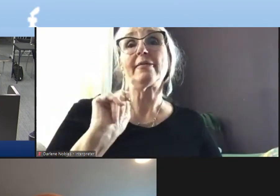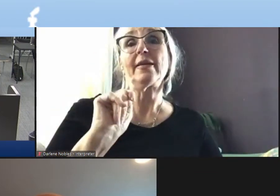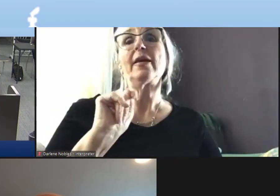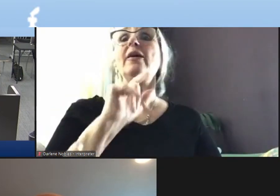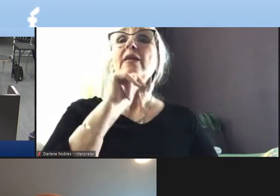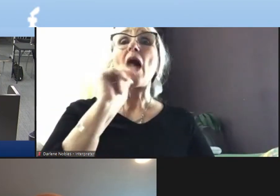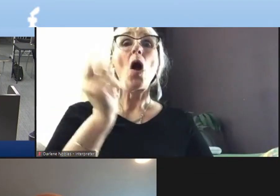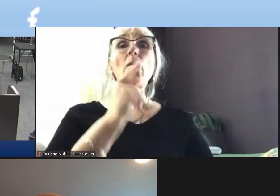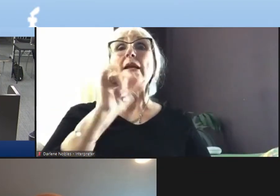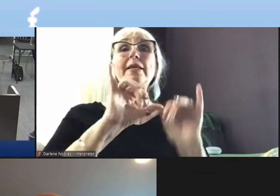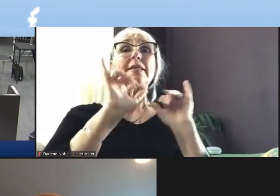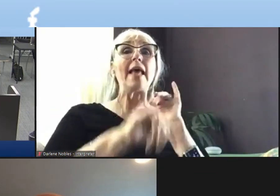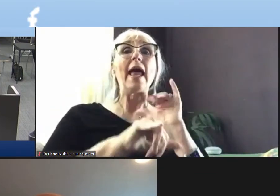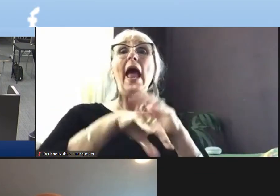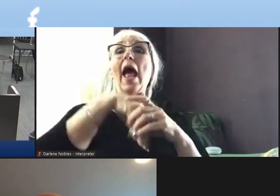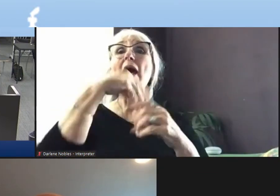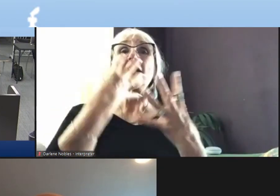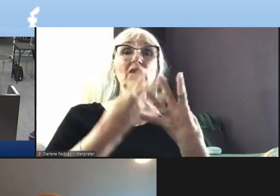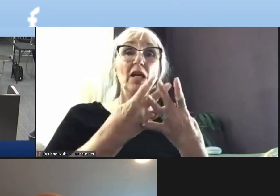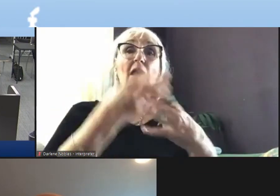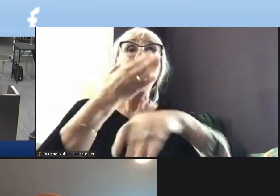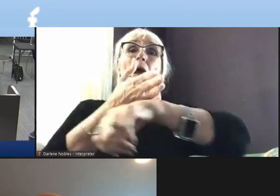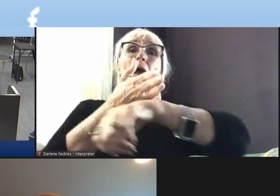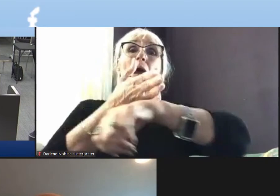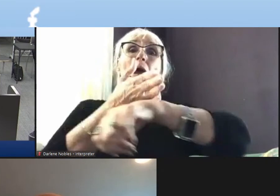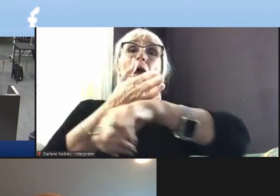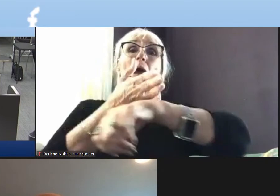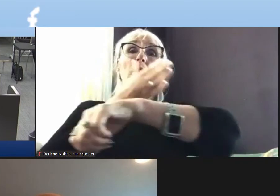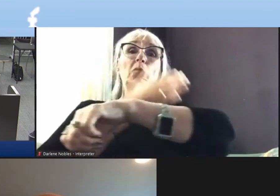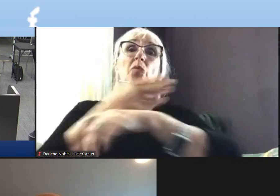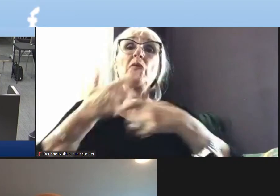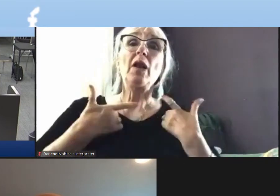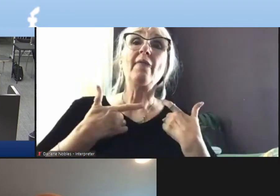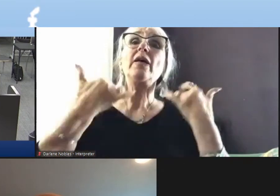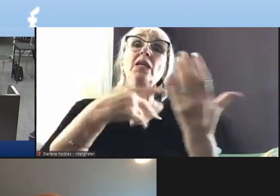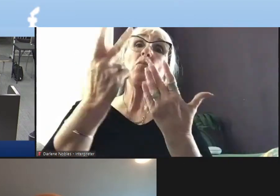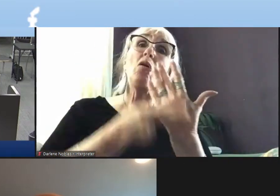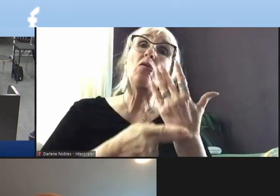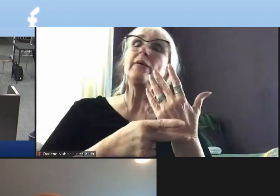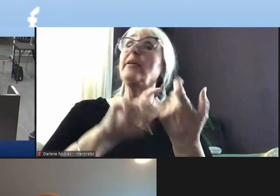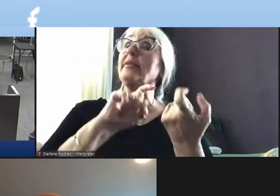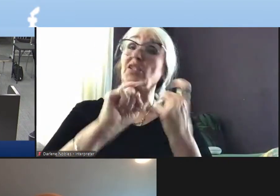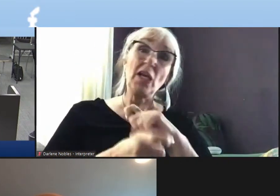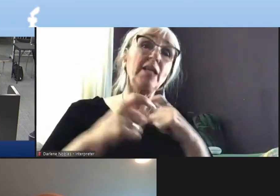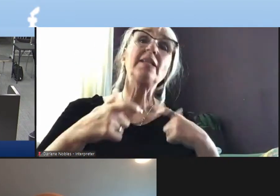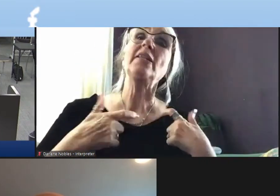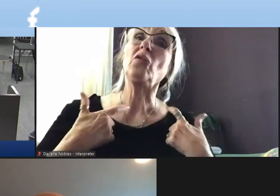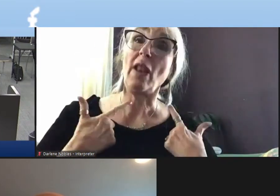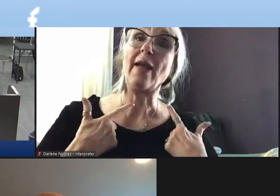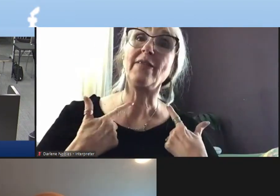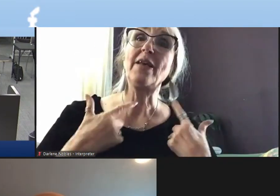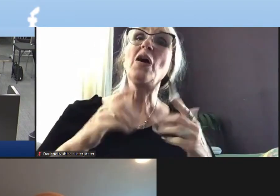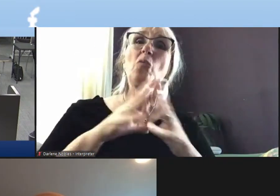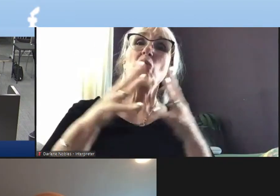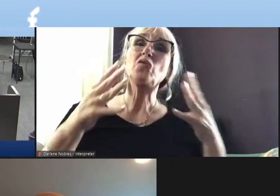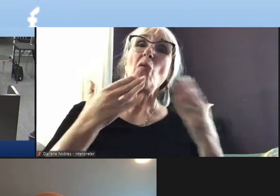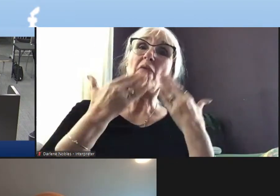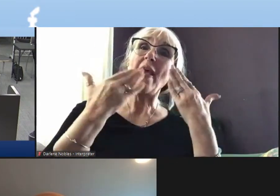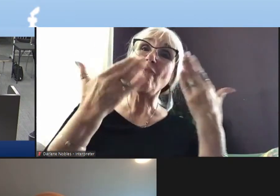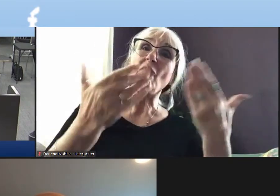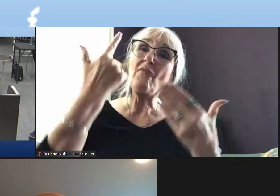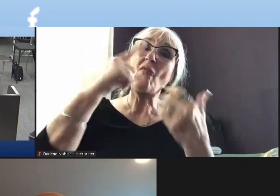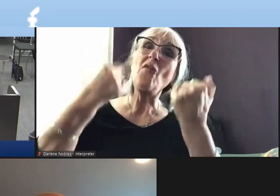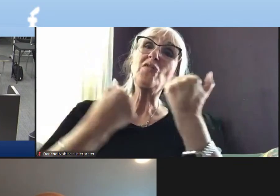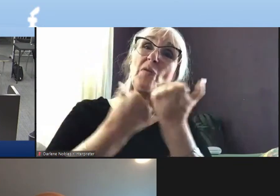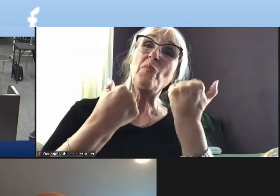jail, improved their lives, this program is life-changing. And we are so thankful for the support of our